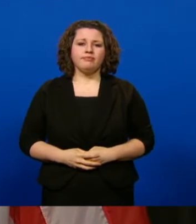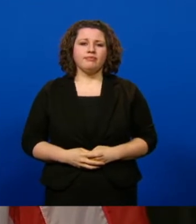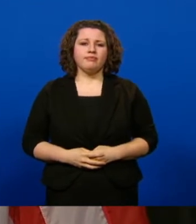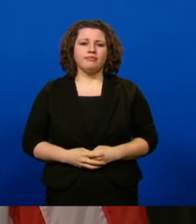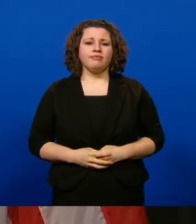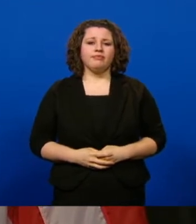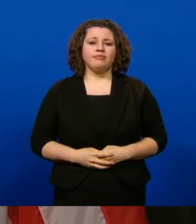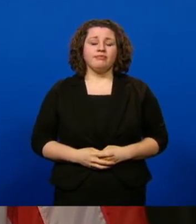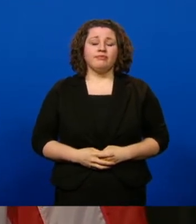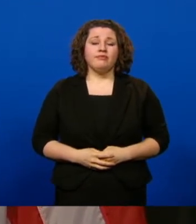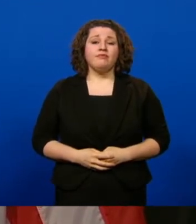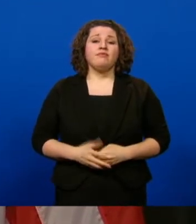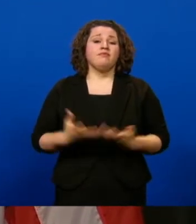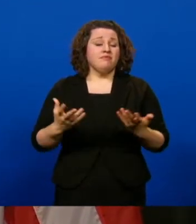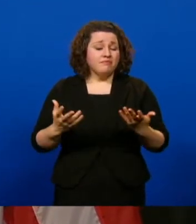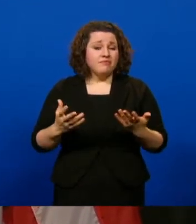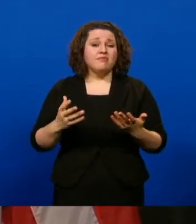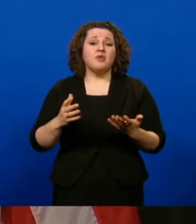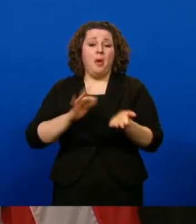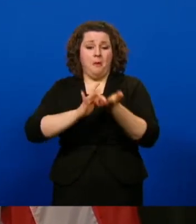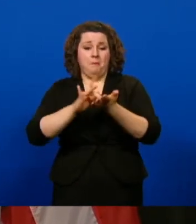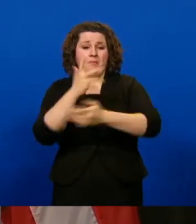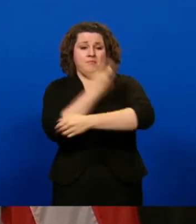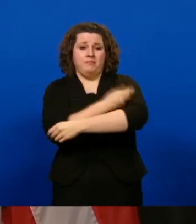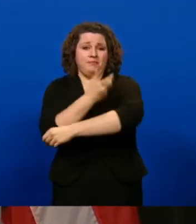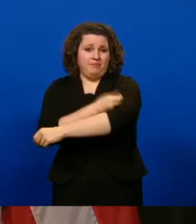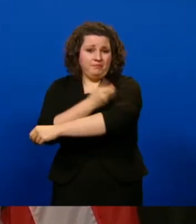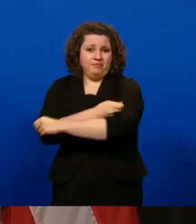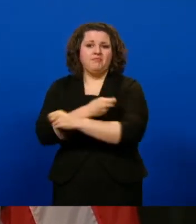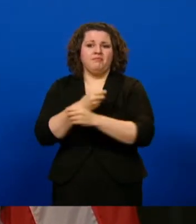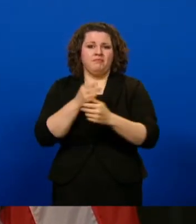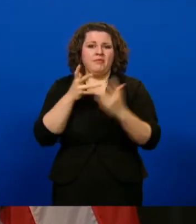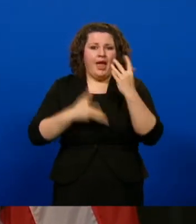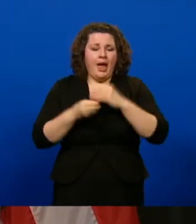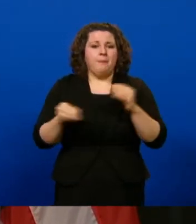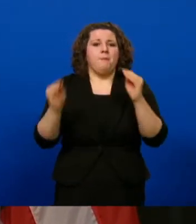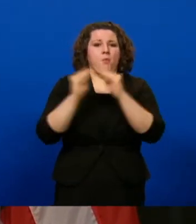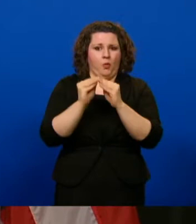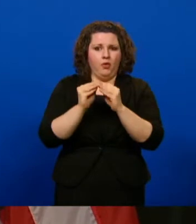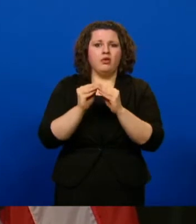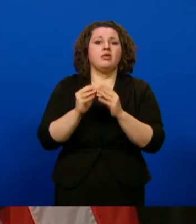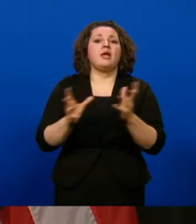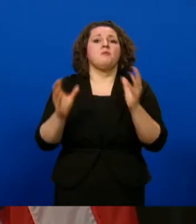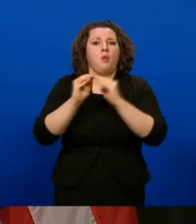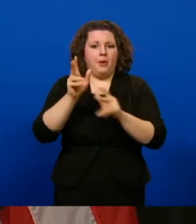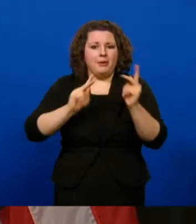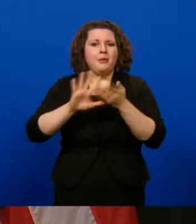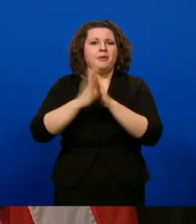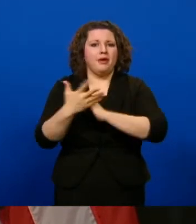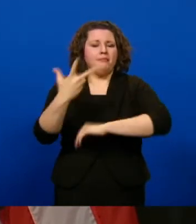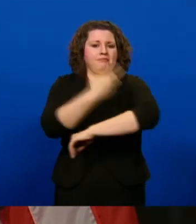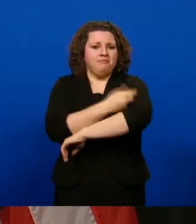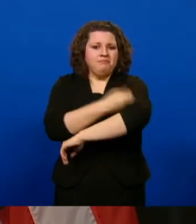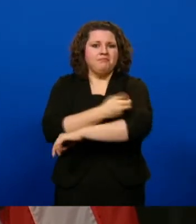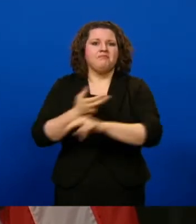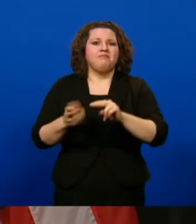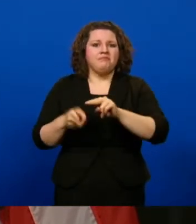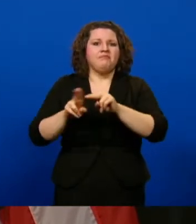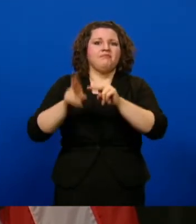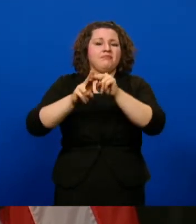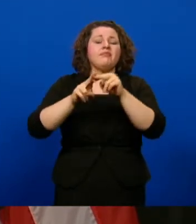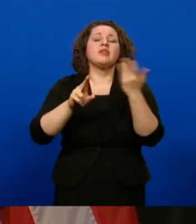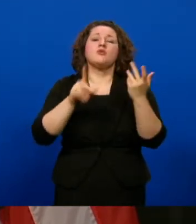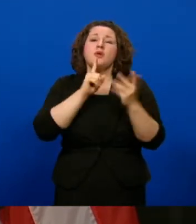As vaccination continues to expand and the number of Iowans are vaccinated and that increases, it's even more important to have a